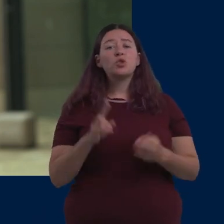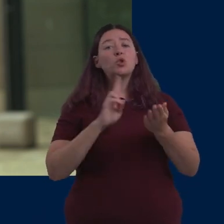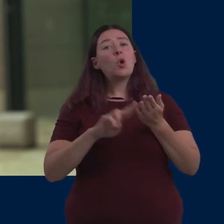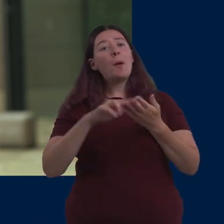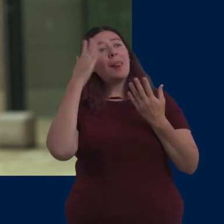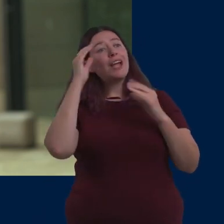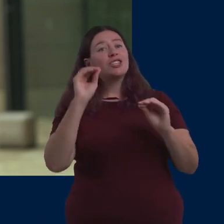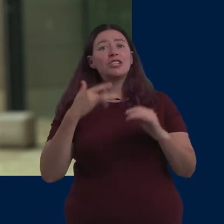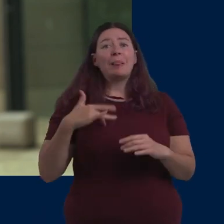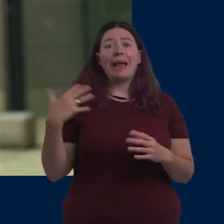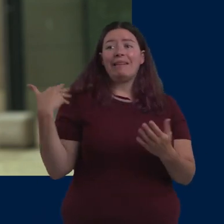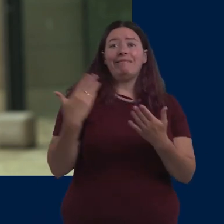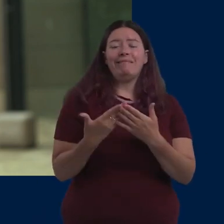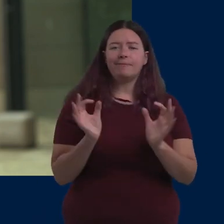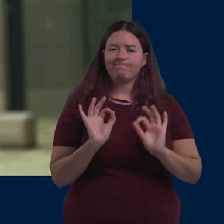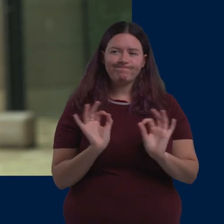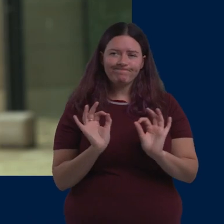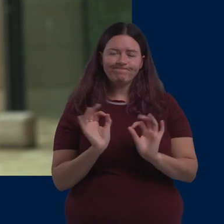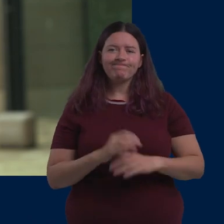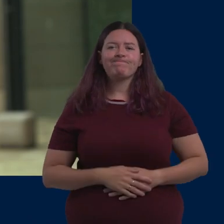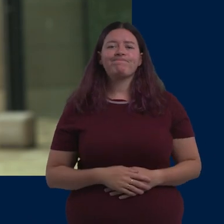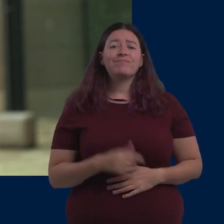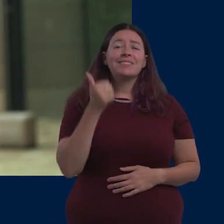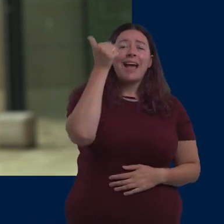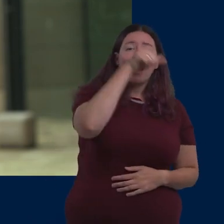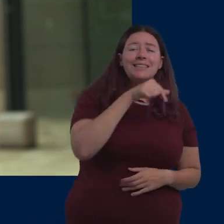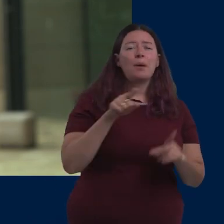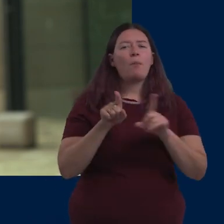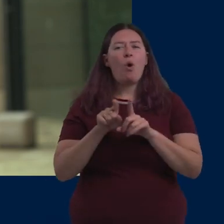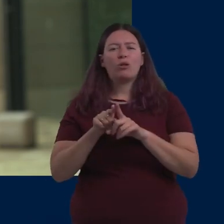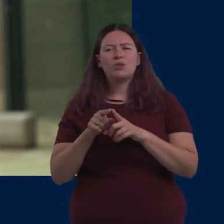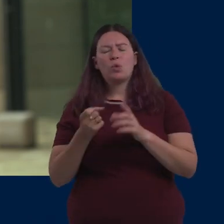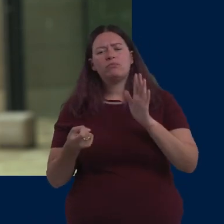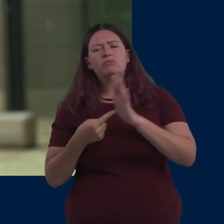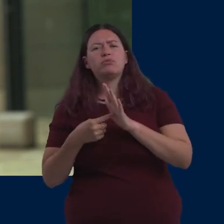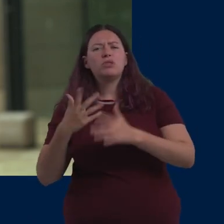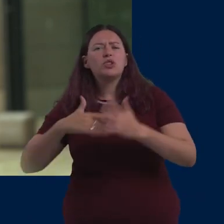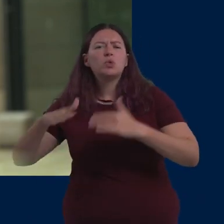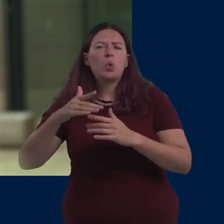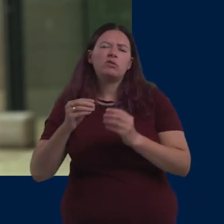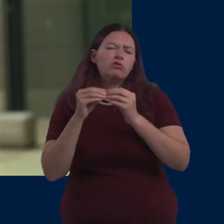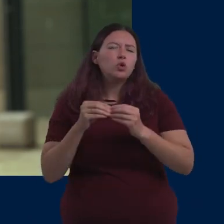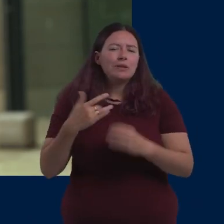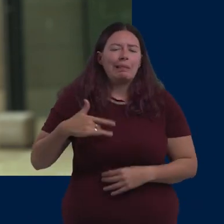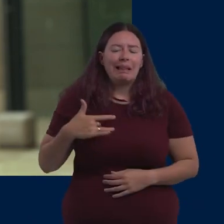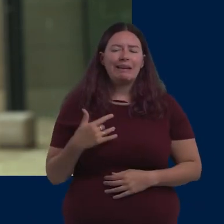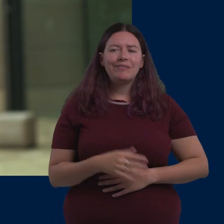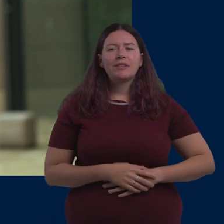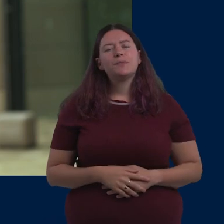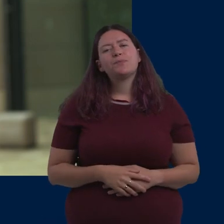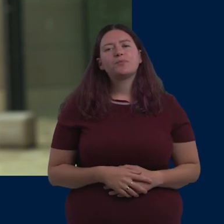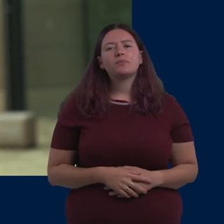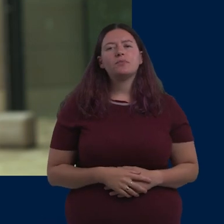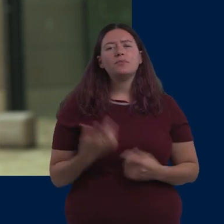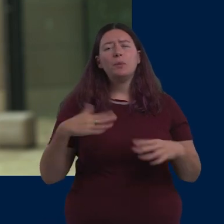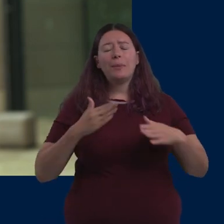life in education really hasn't existed for some time now, academically and the crucial social dimension of student life.